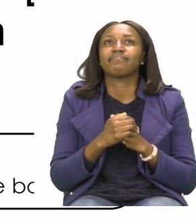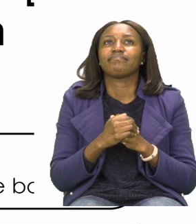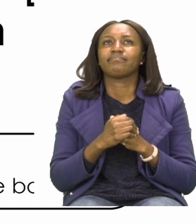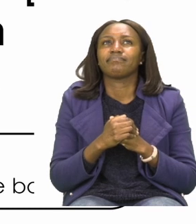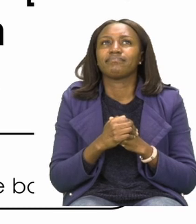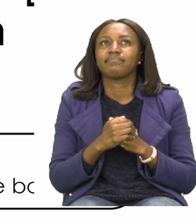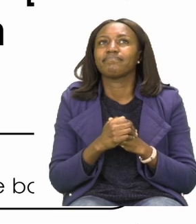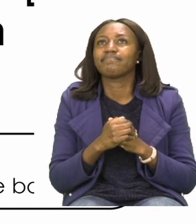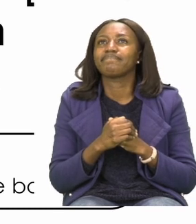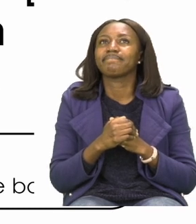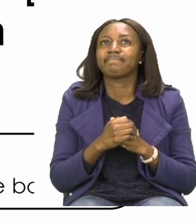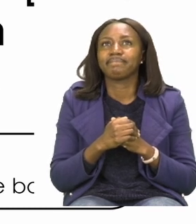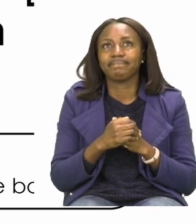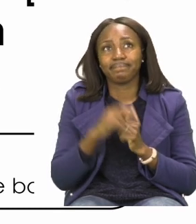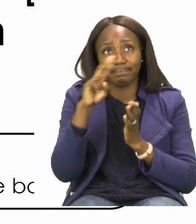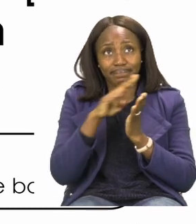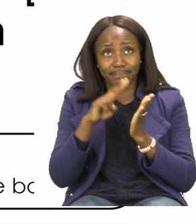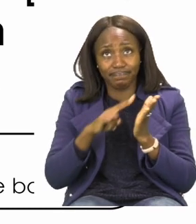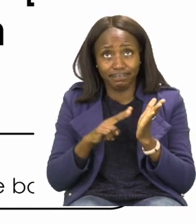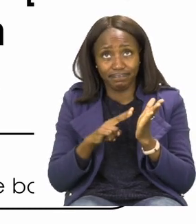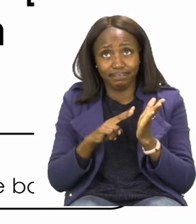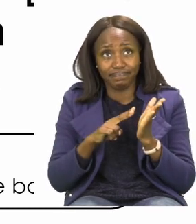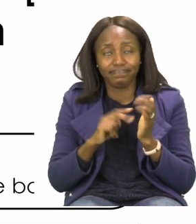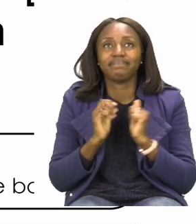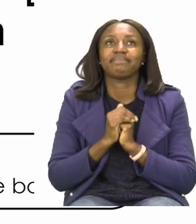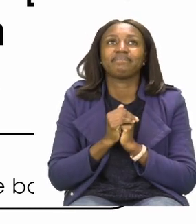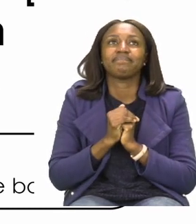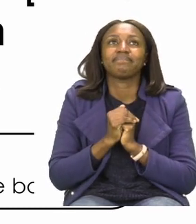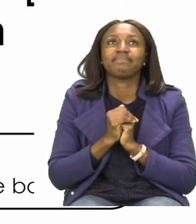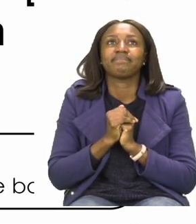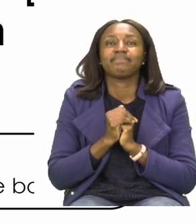So let's read our comprehension a first time.